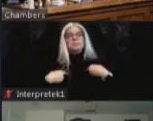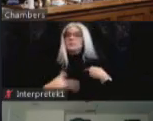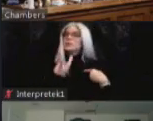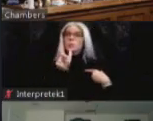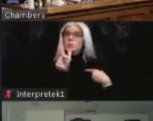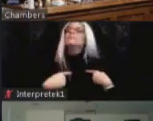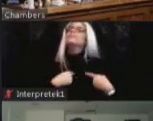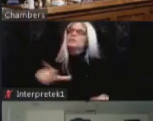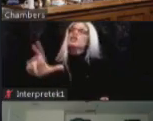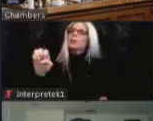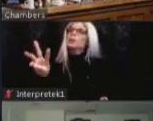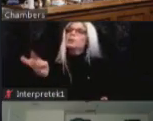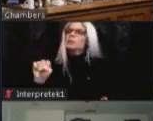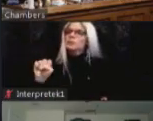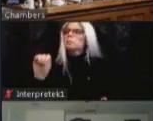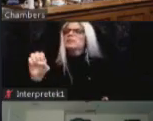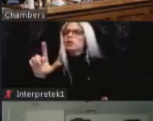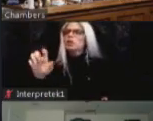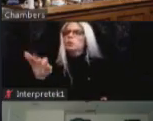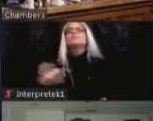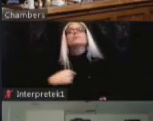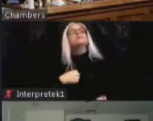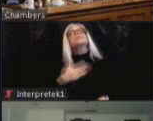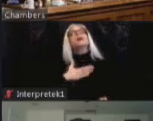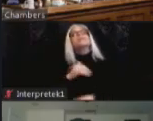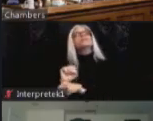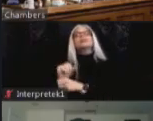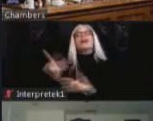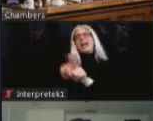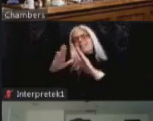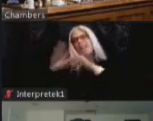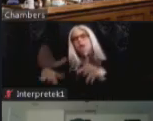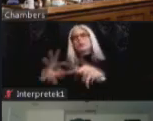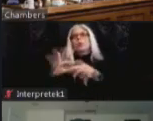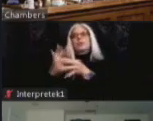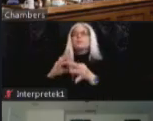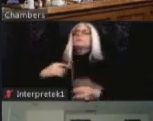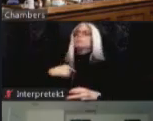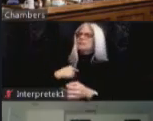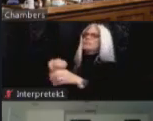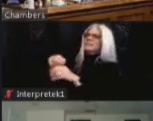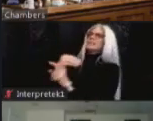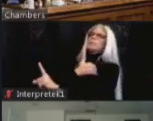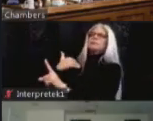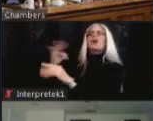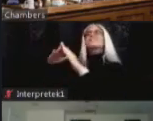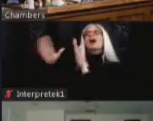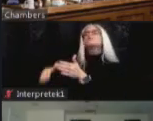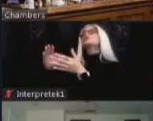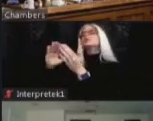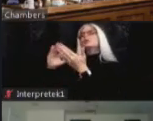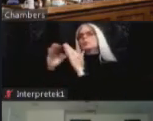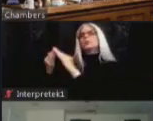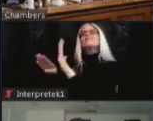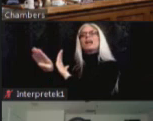city's Housing Program Coordinator. As a member of the Housing and Community Development Division team, I am pleased to